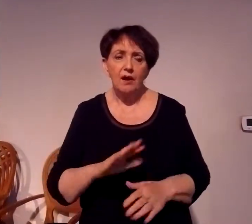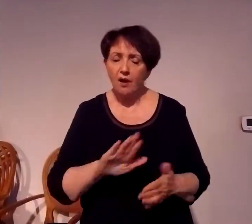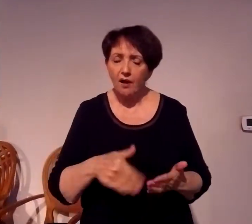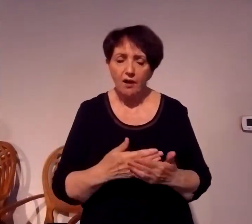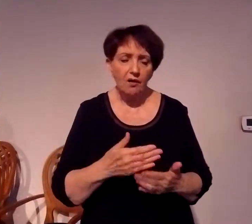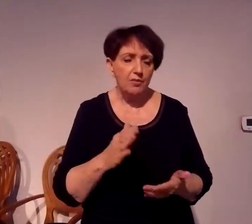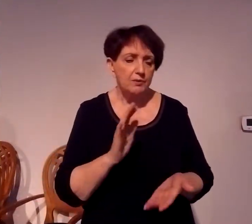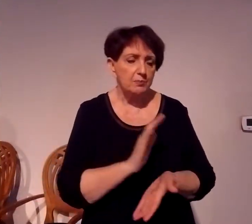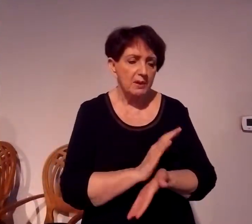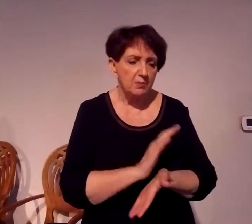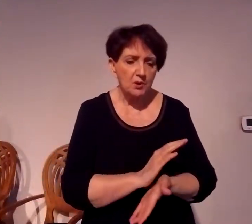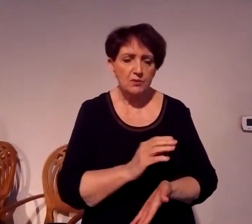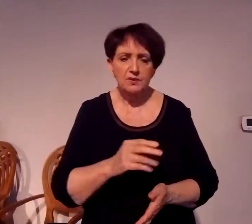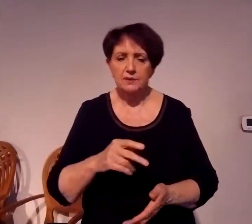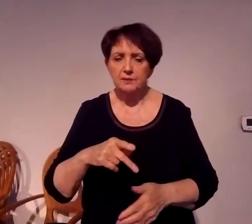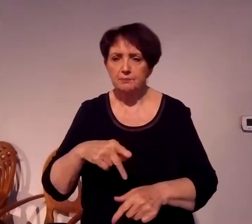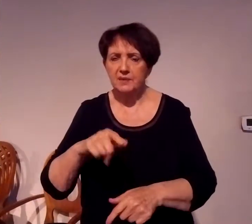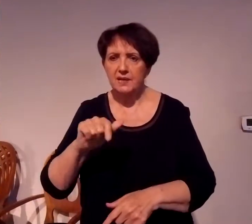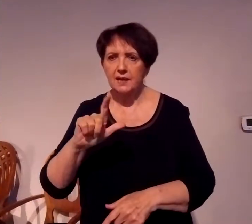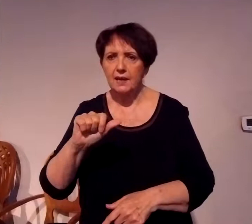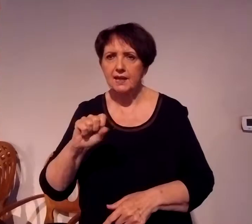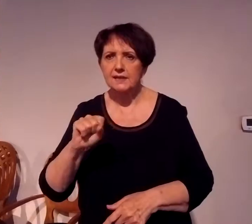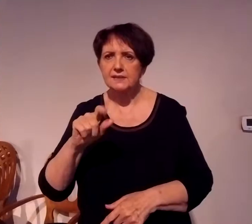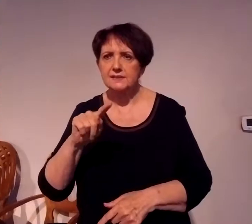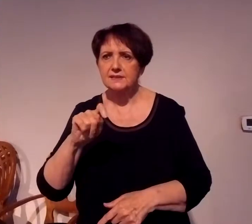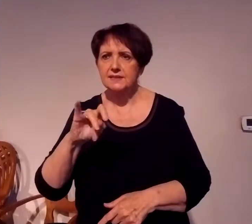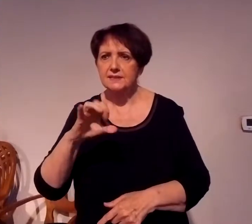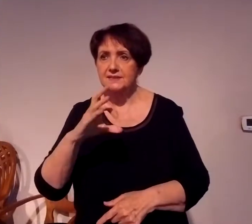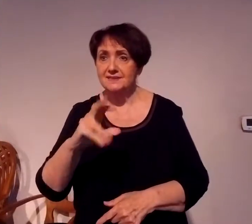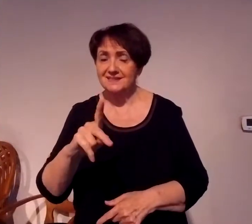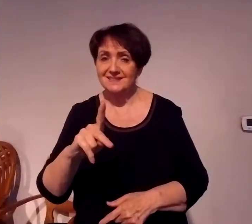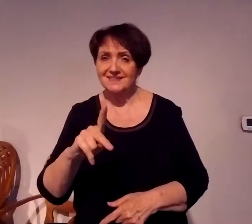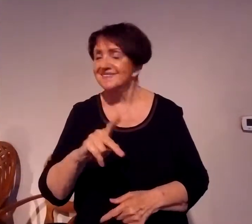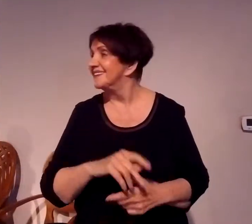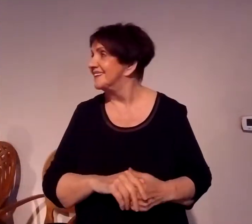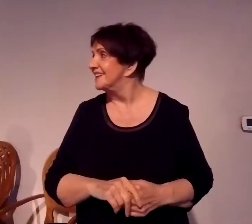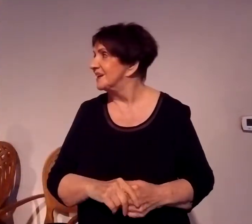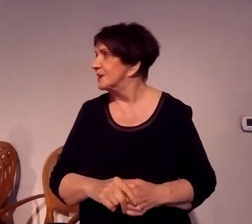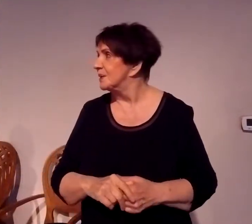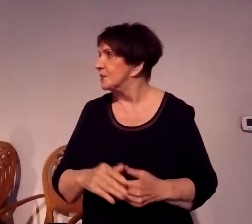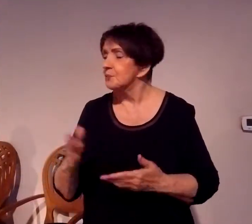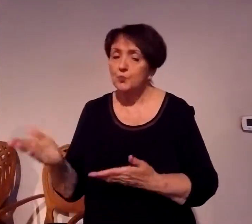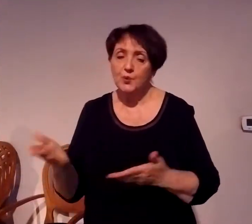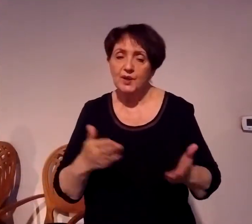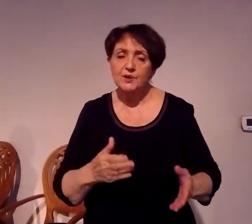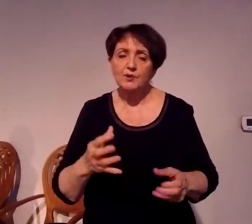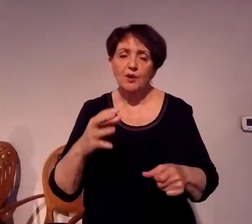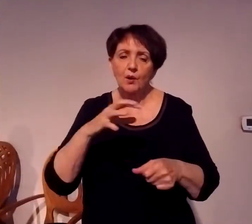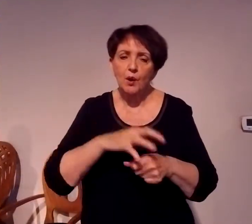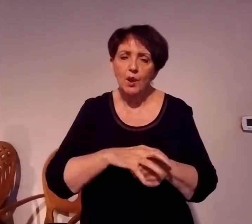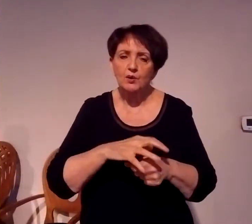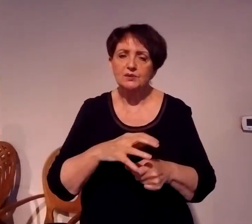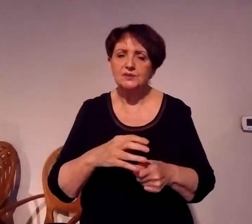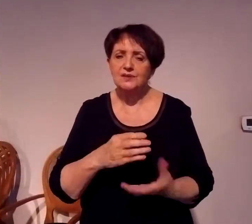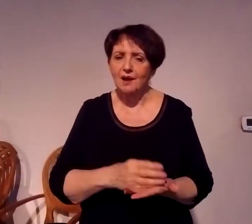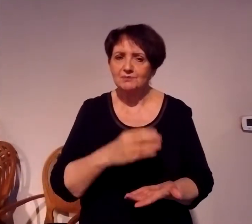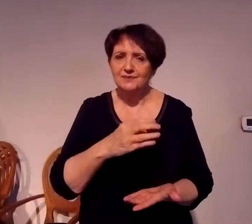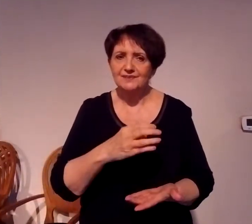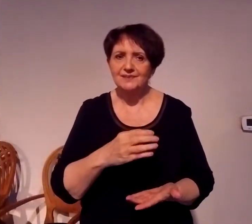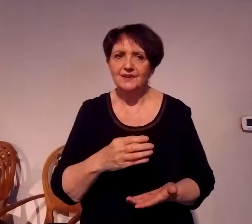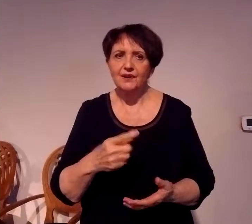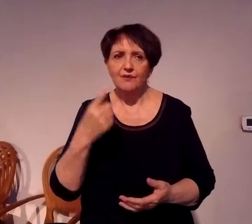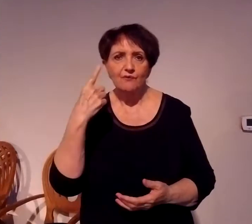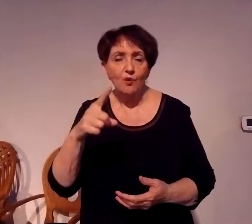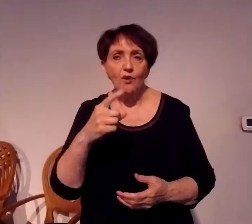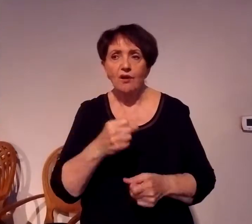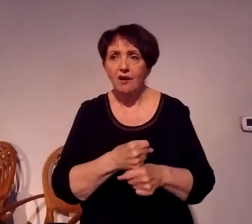all the plastic lids. Please bring your closed containers for coffee and water. All